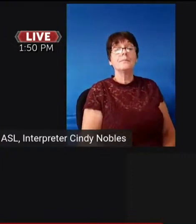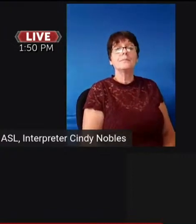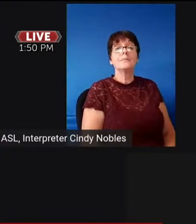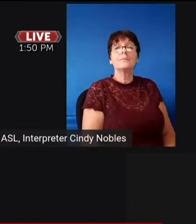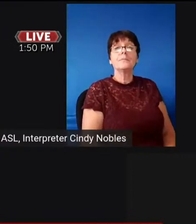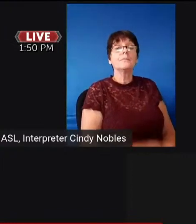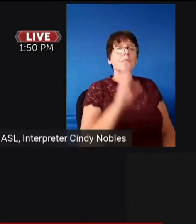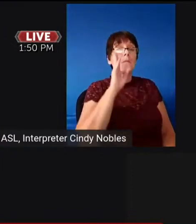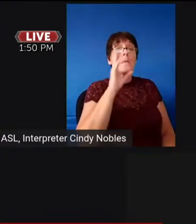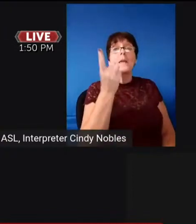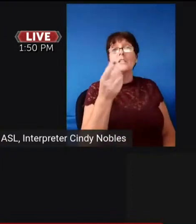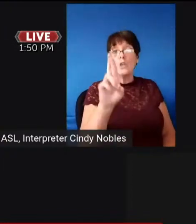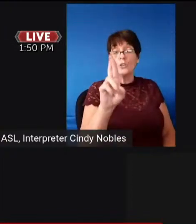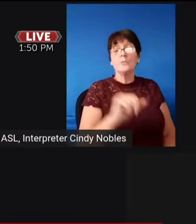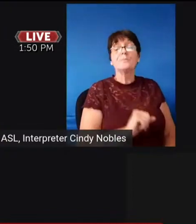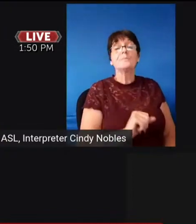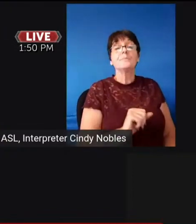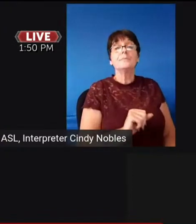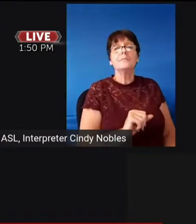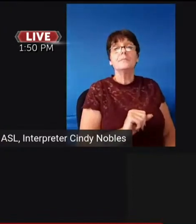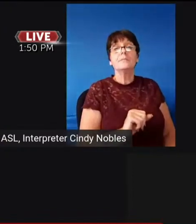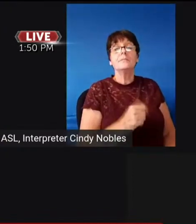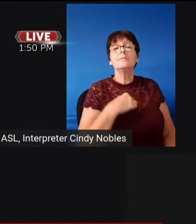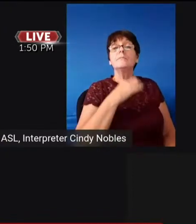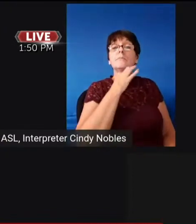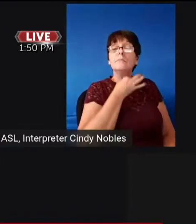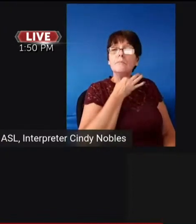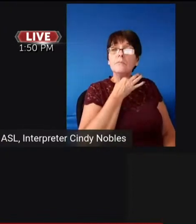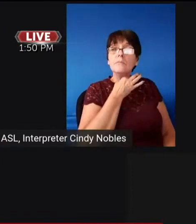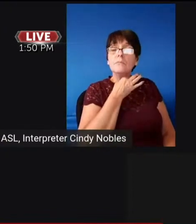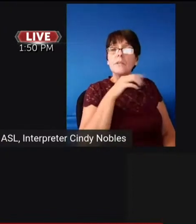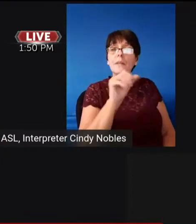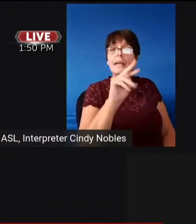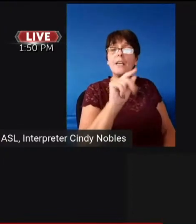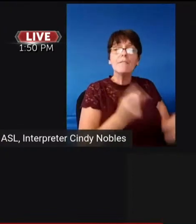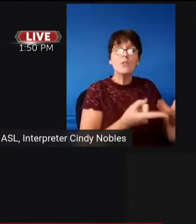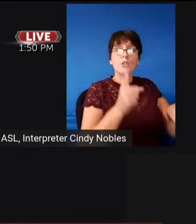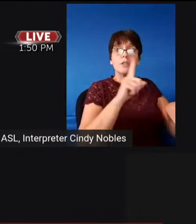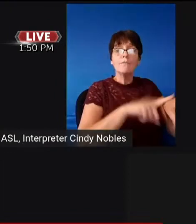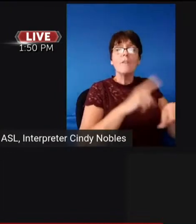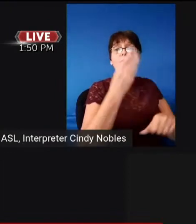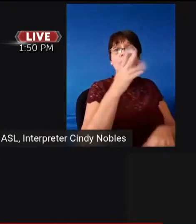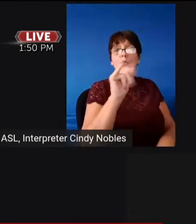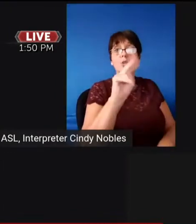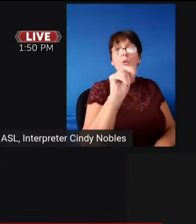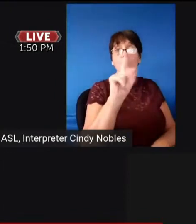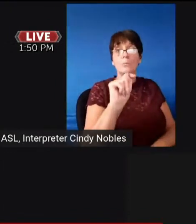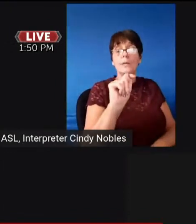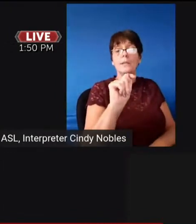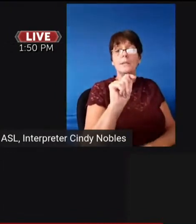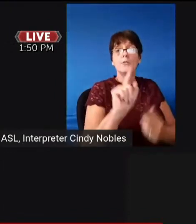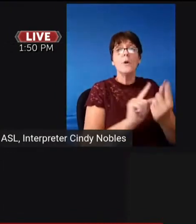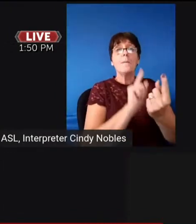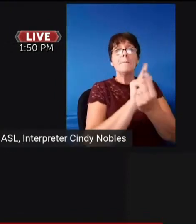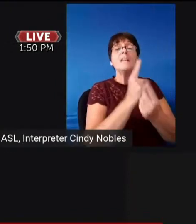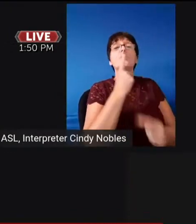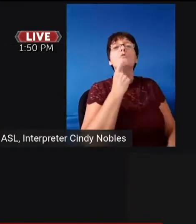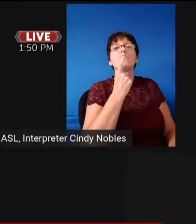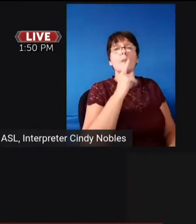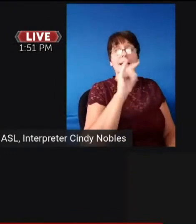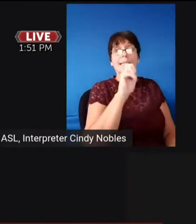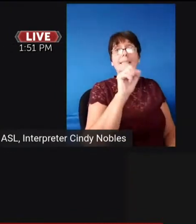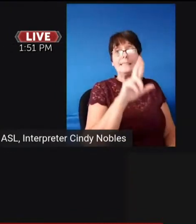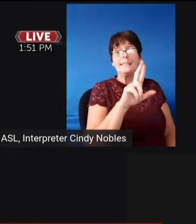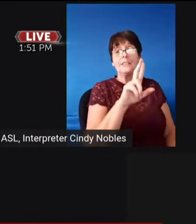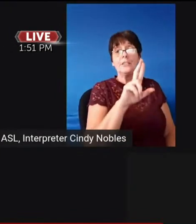Hi, Dr. Ghaly. Here in Fresno County, for the first time, according to the Blueprint State page, we're meeting the red tier metrics with a case rate